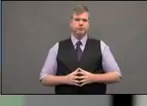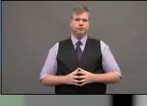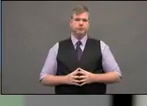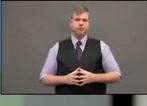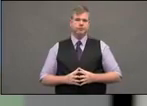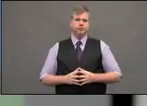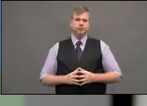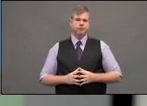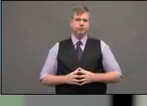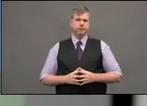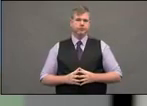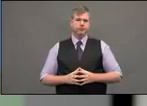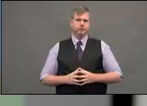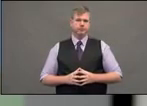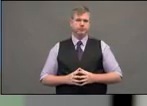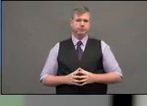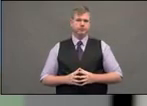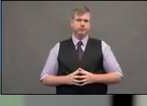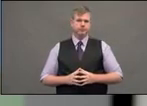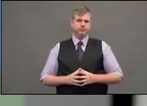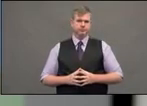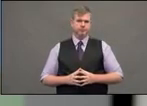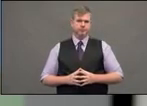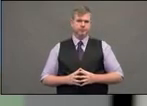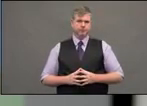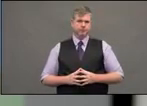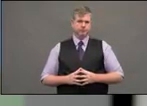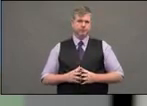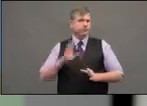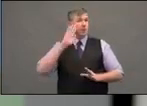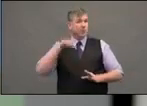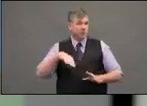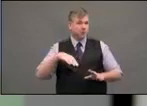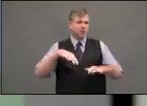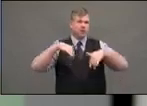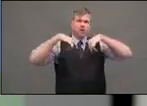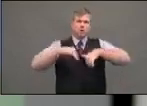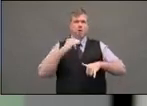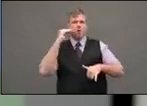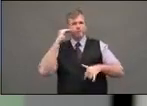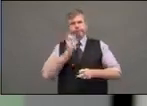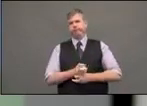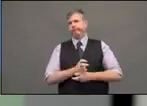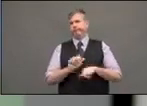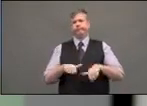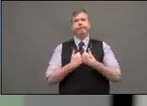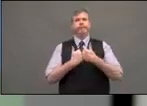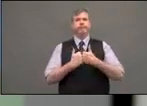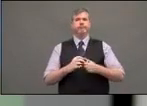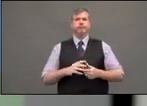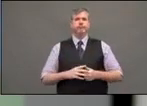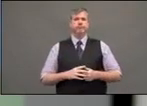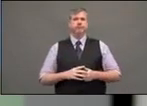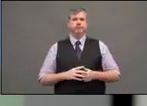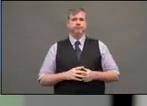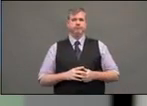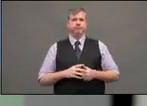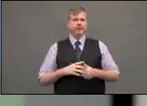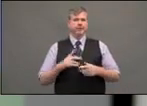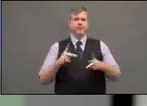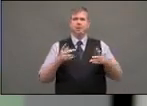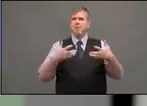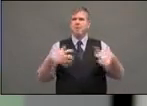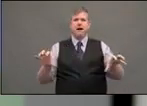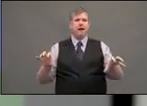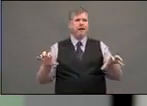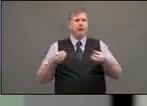sick. In addition, we know that it's hard to stay home. A lot of people are afraid of losing their jobs, not being able to pay rent,